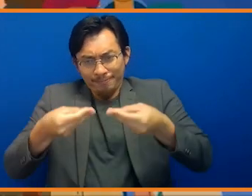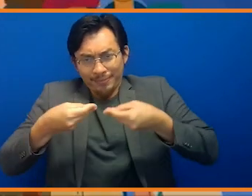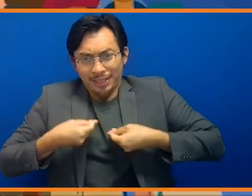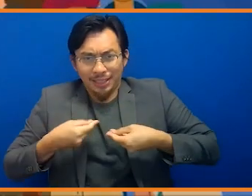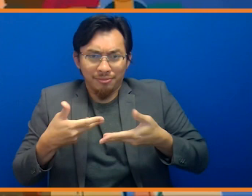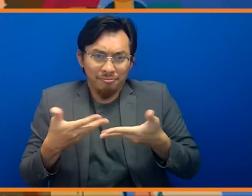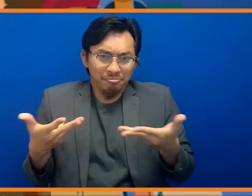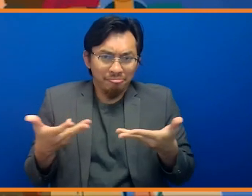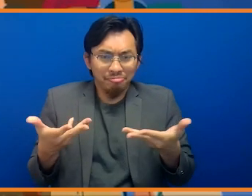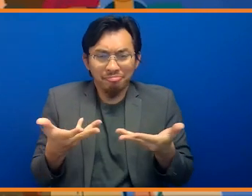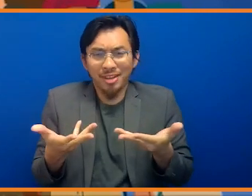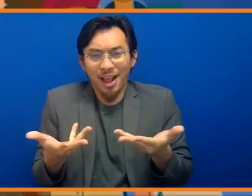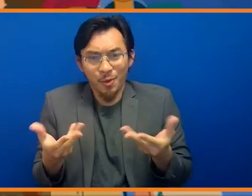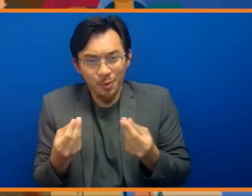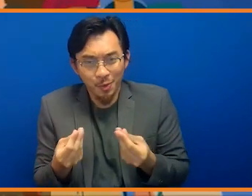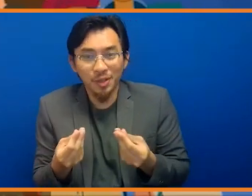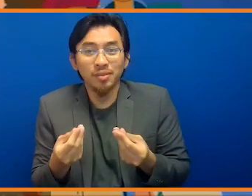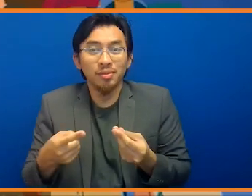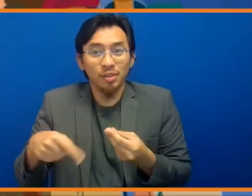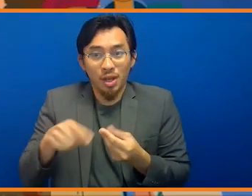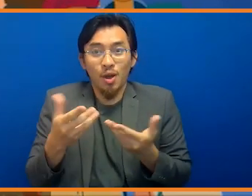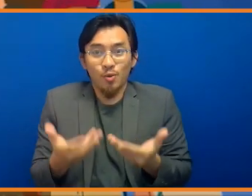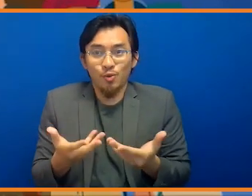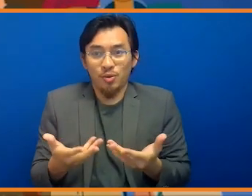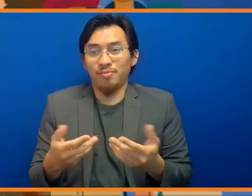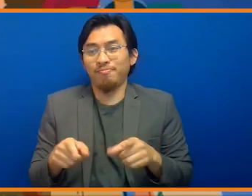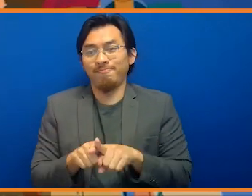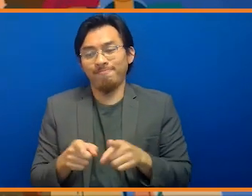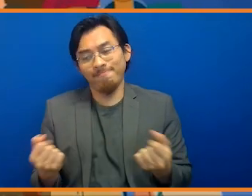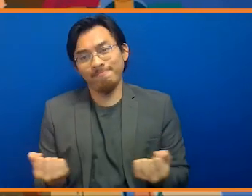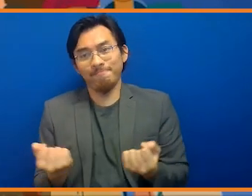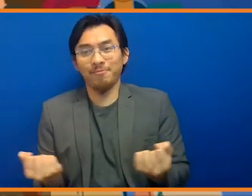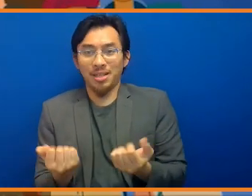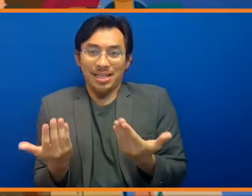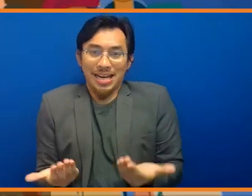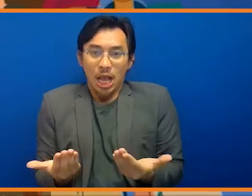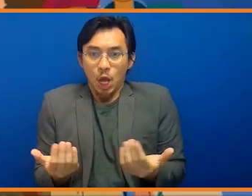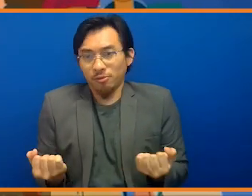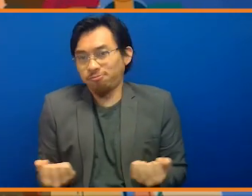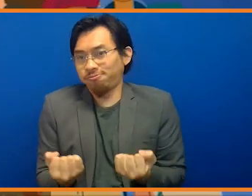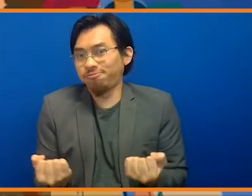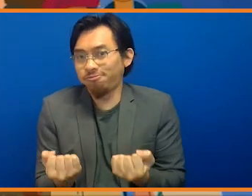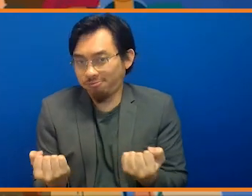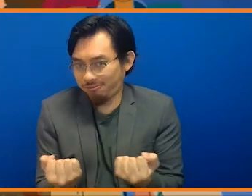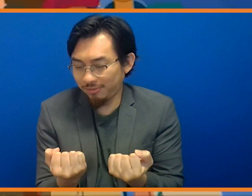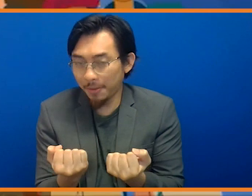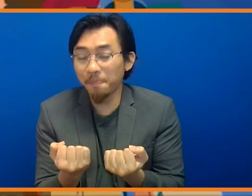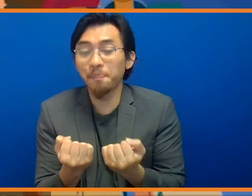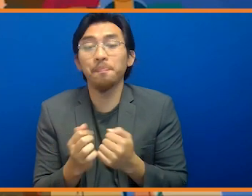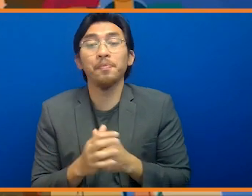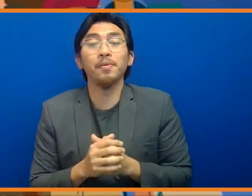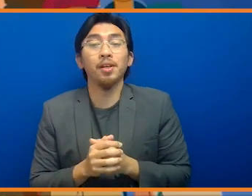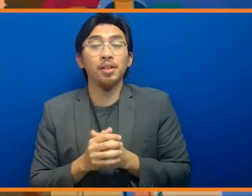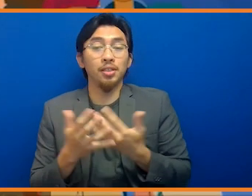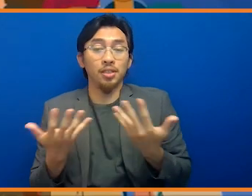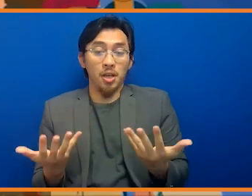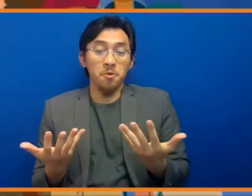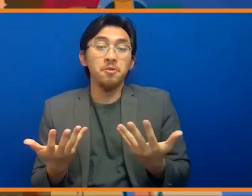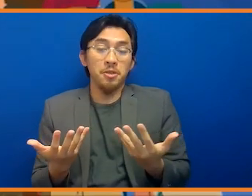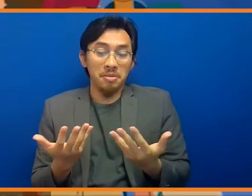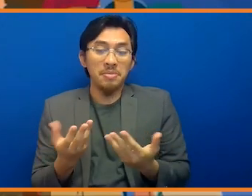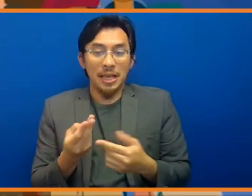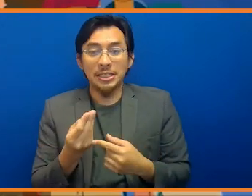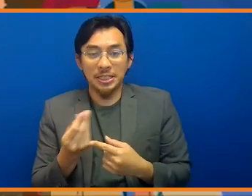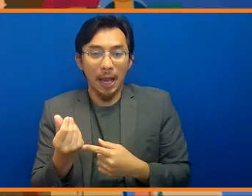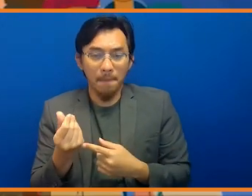then now we will go on to see the practical part. Some cases, I